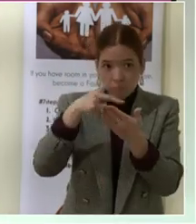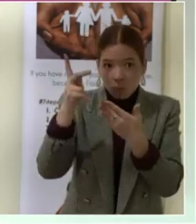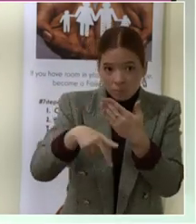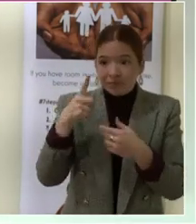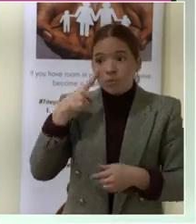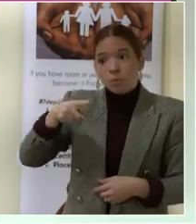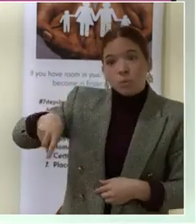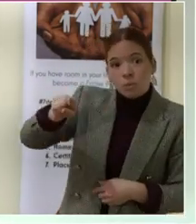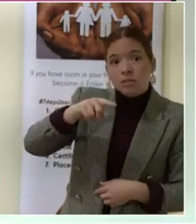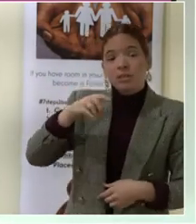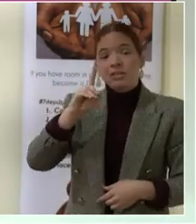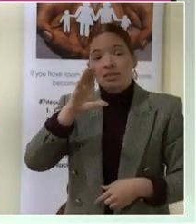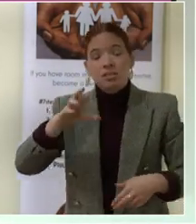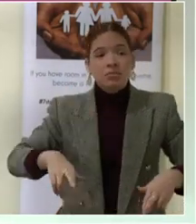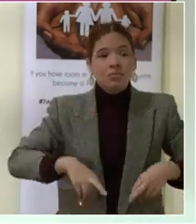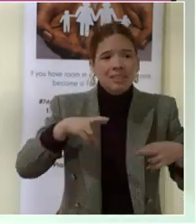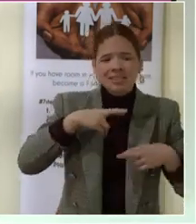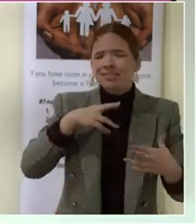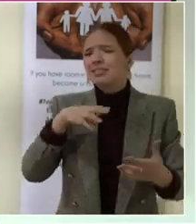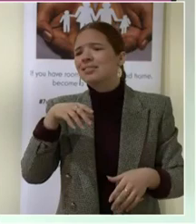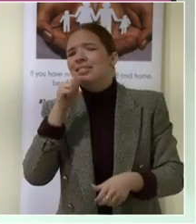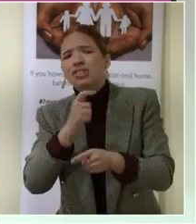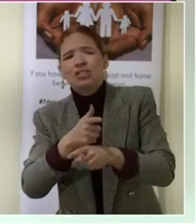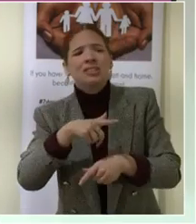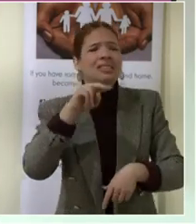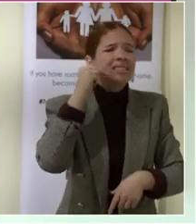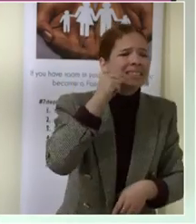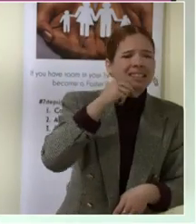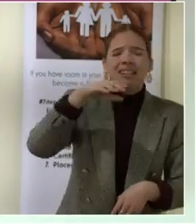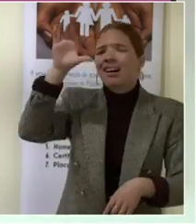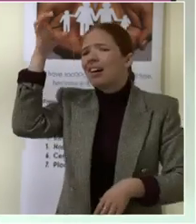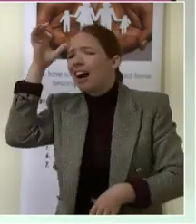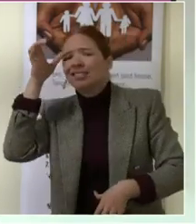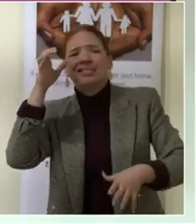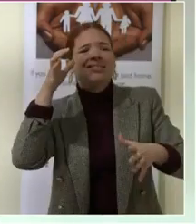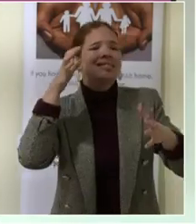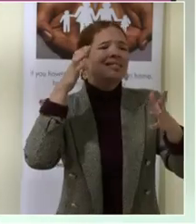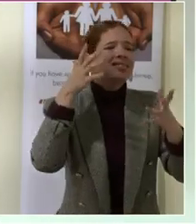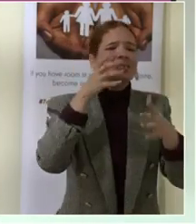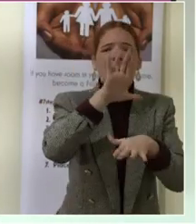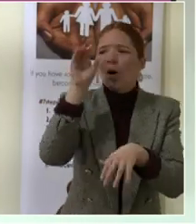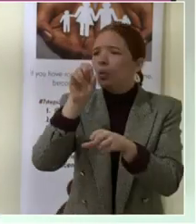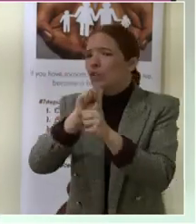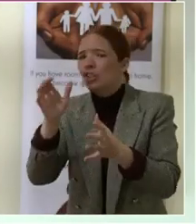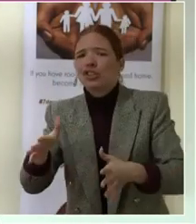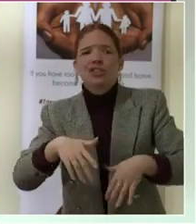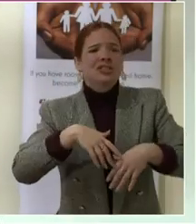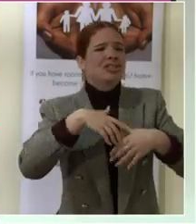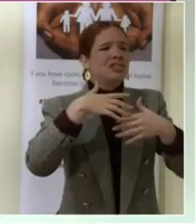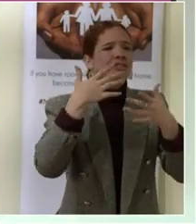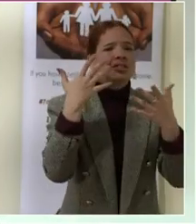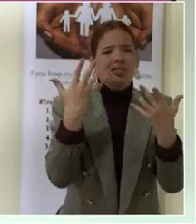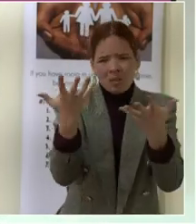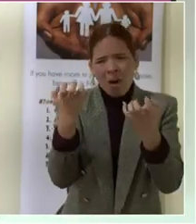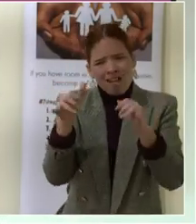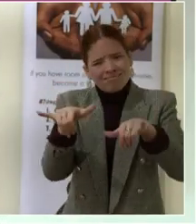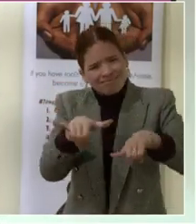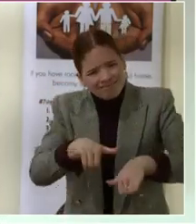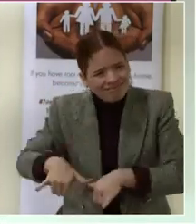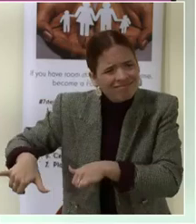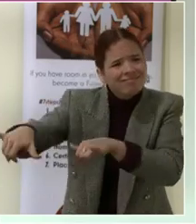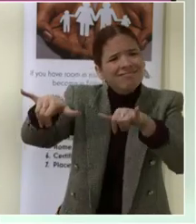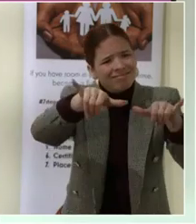sisters, our nieces, our friends, cousins, co-workers who want the same things in their lives that everybody